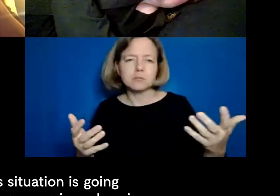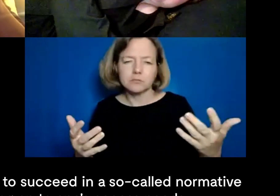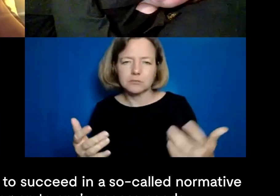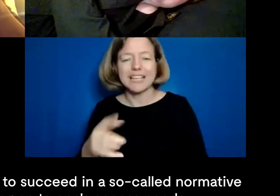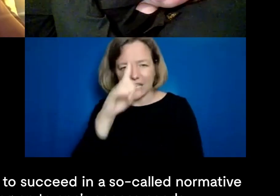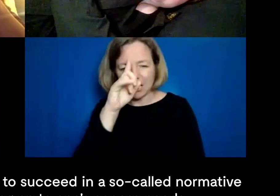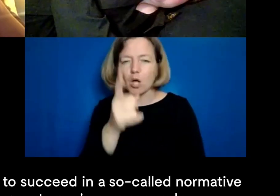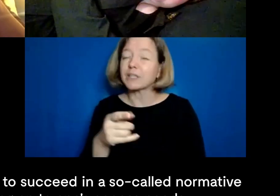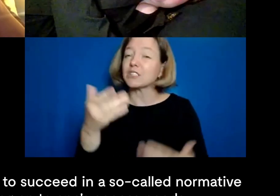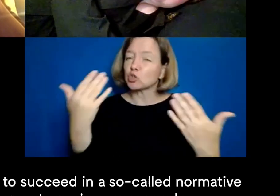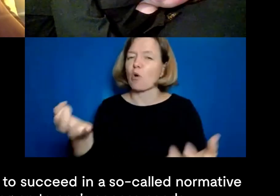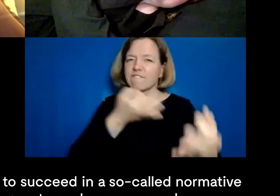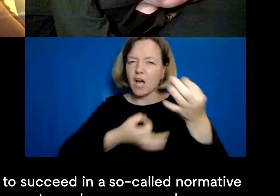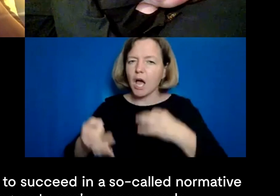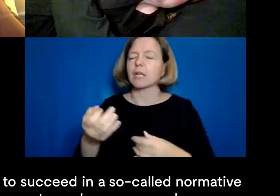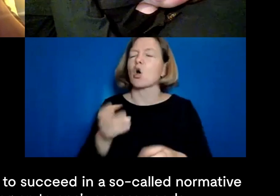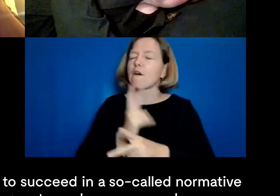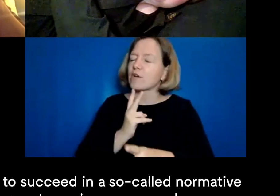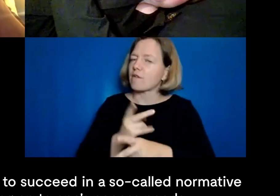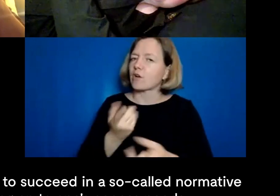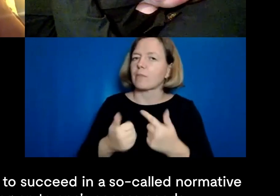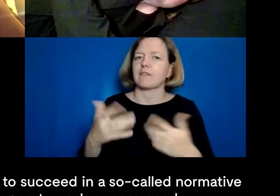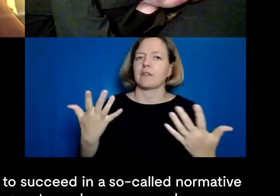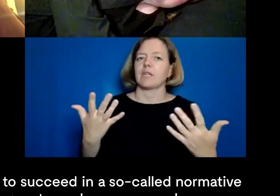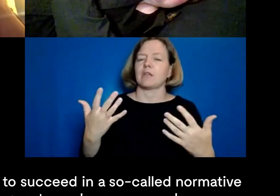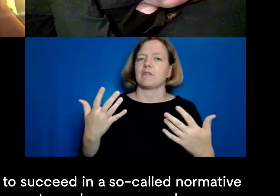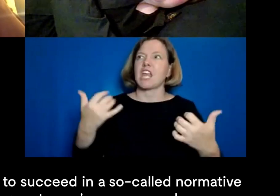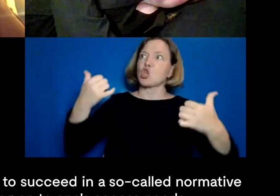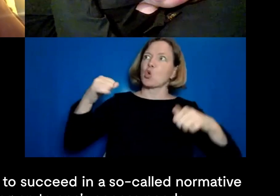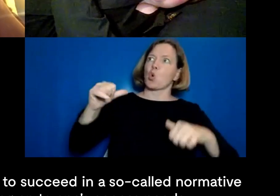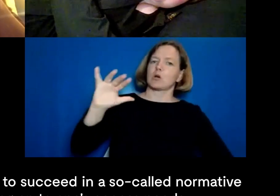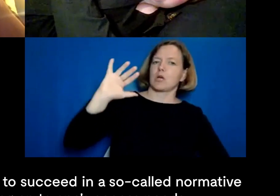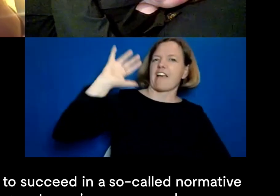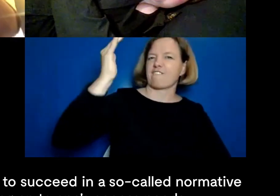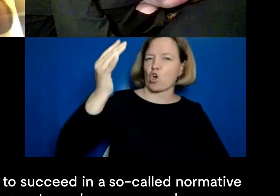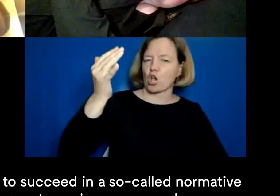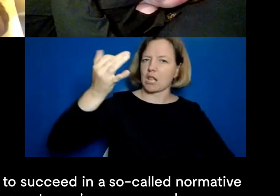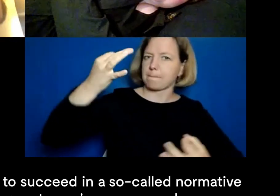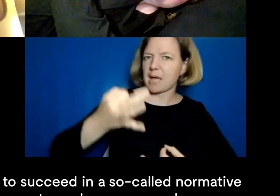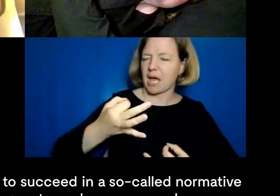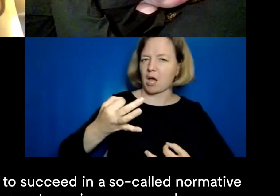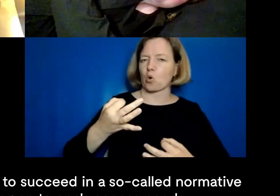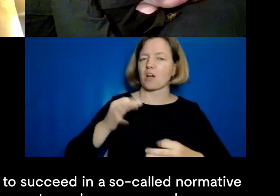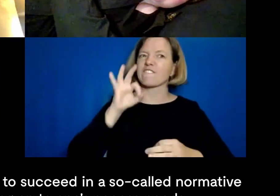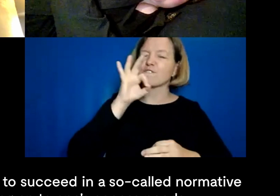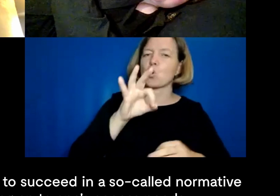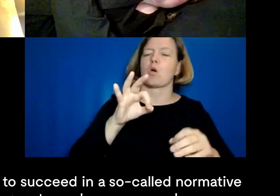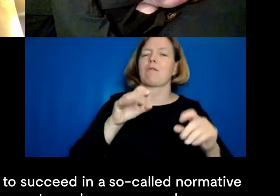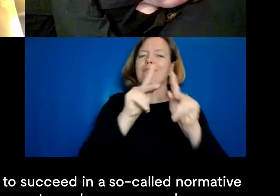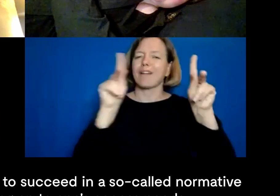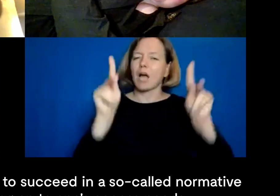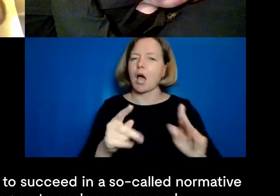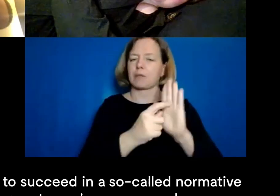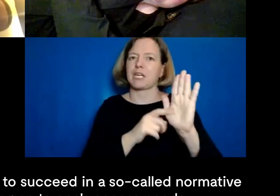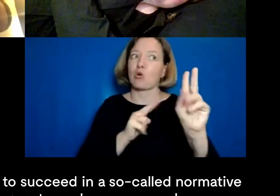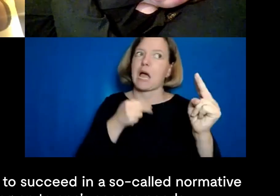and again, this exhaustion of a pressure to succeed in a so-called normative framework and holding on to